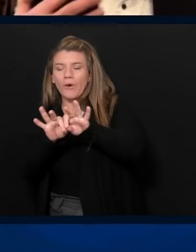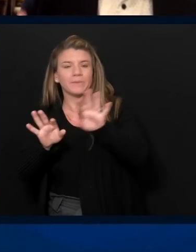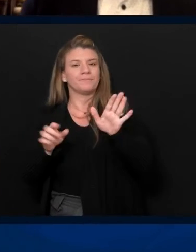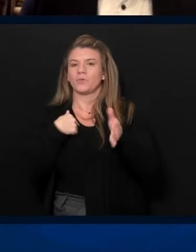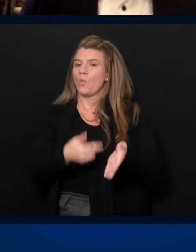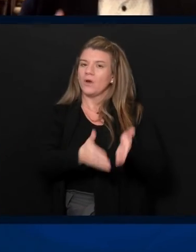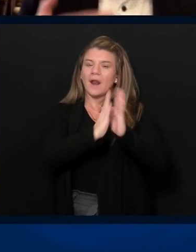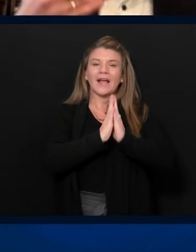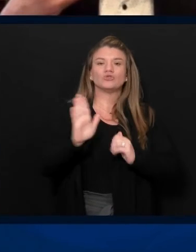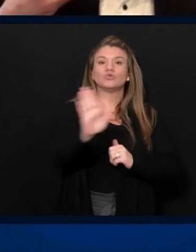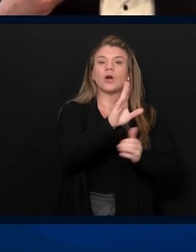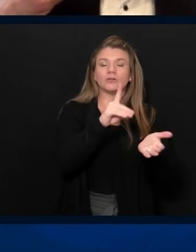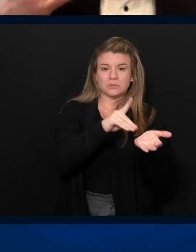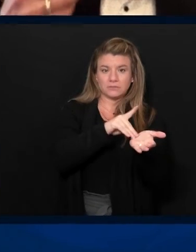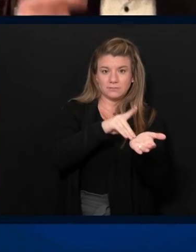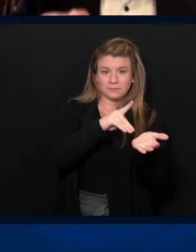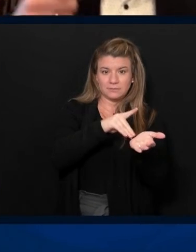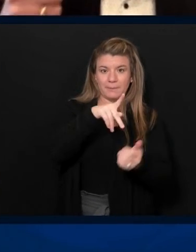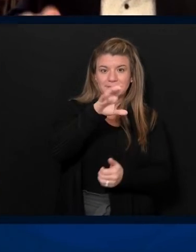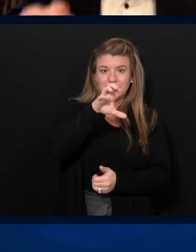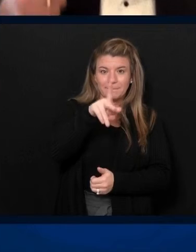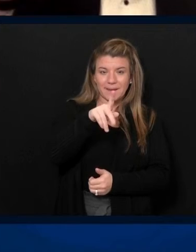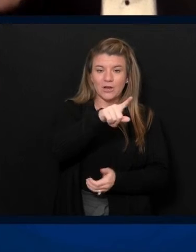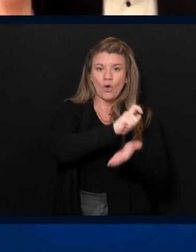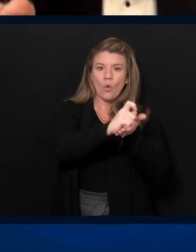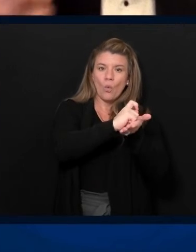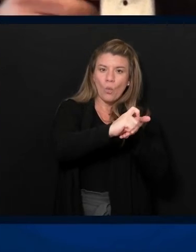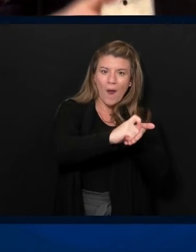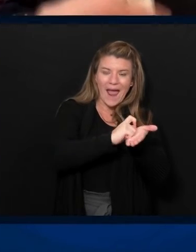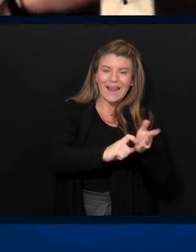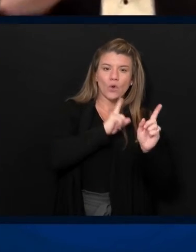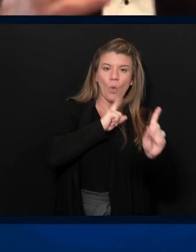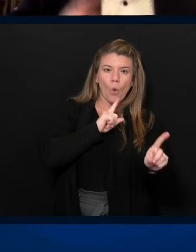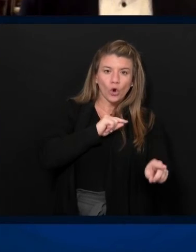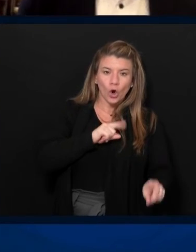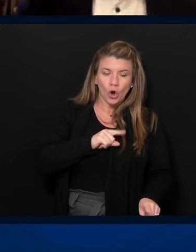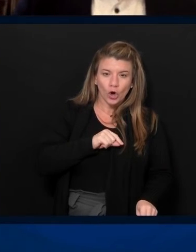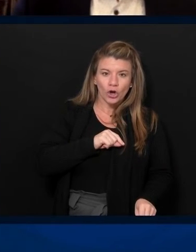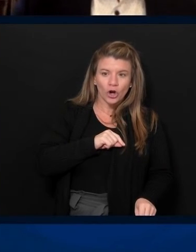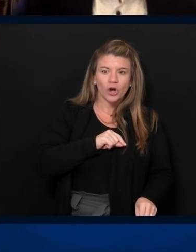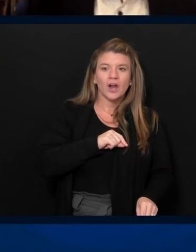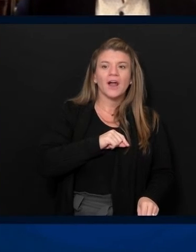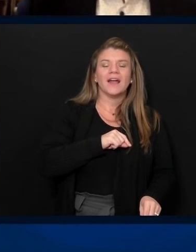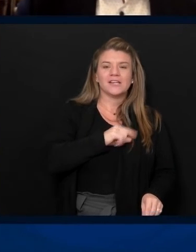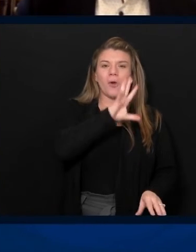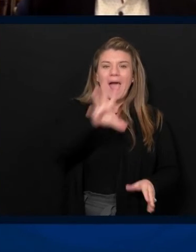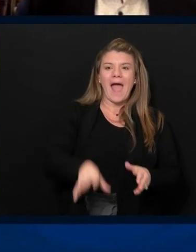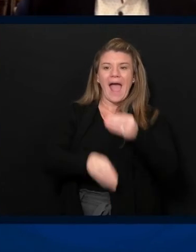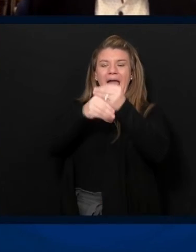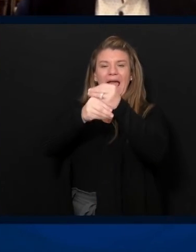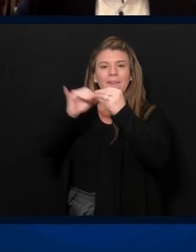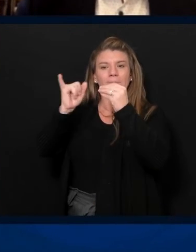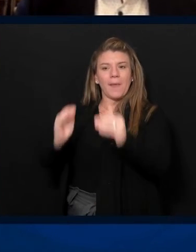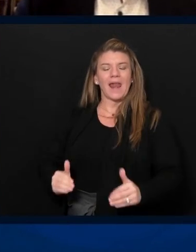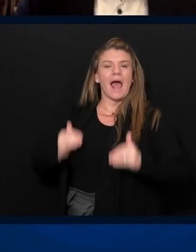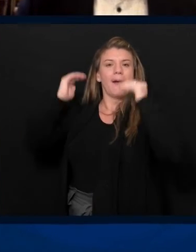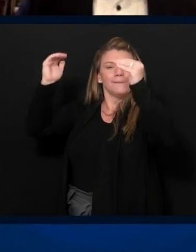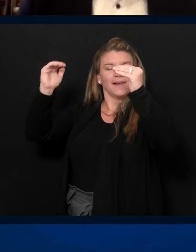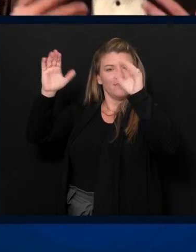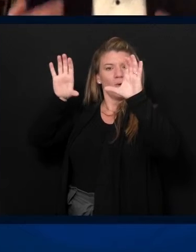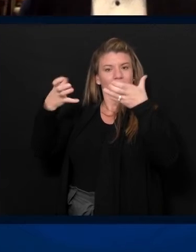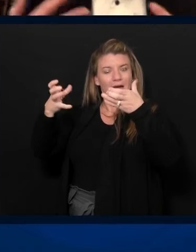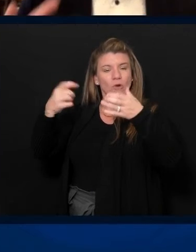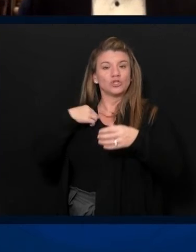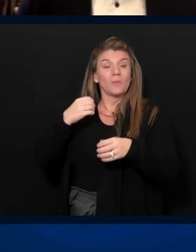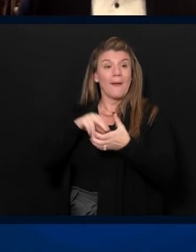their healthcare providers to write an order to get them into this higher level category so that we're very